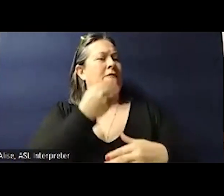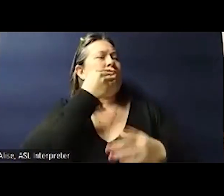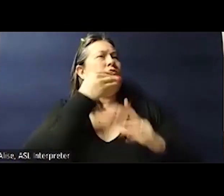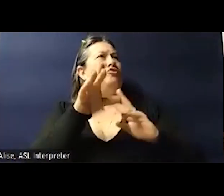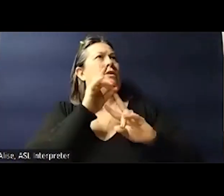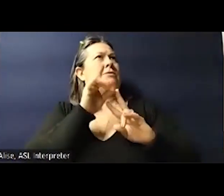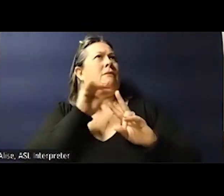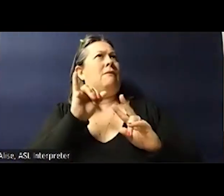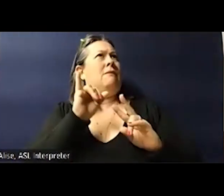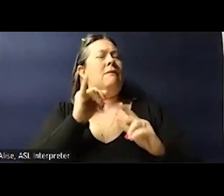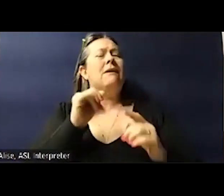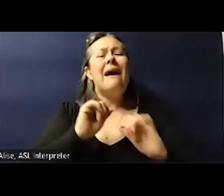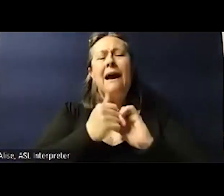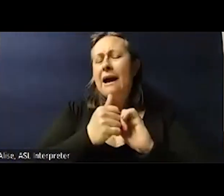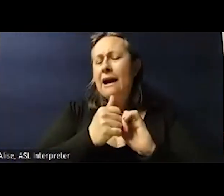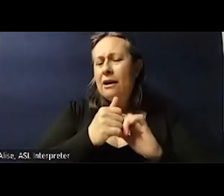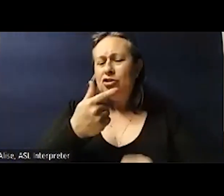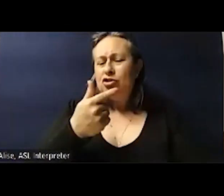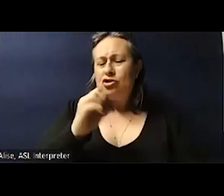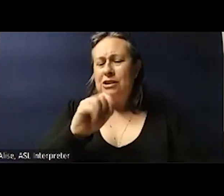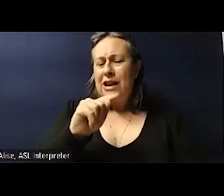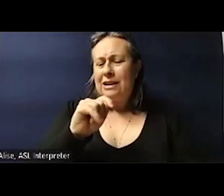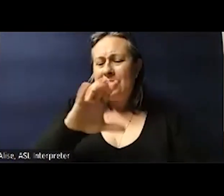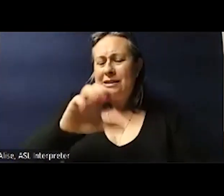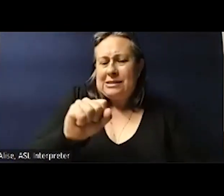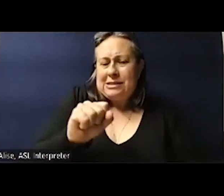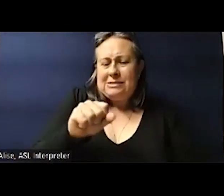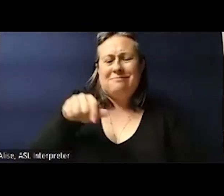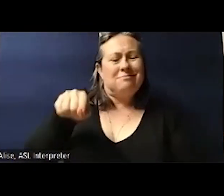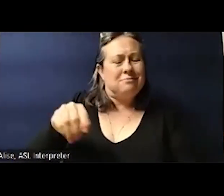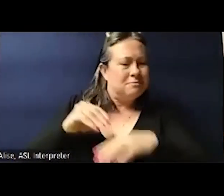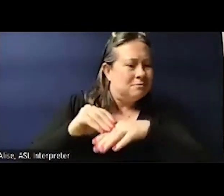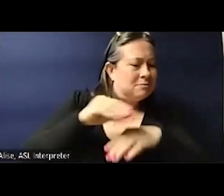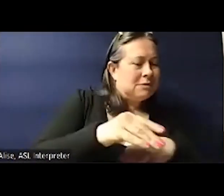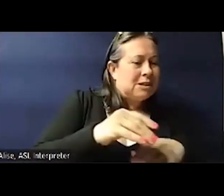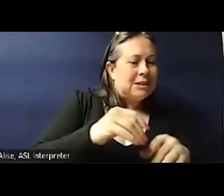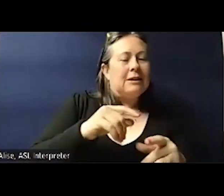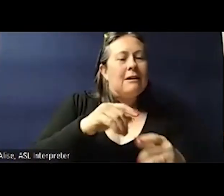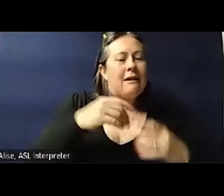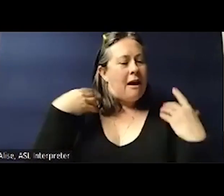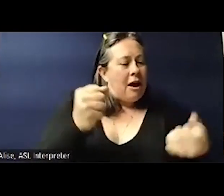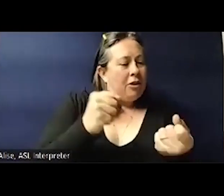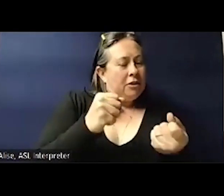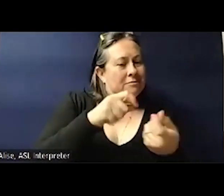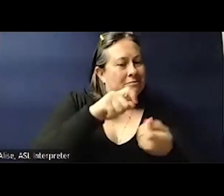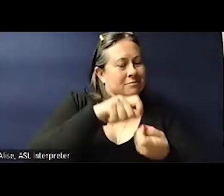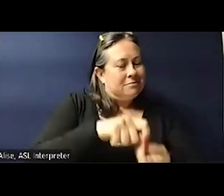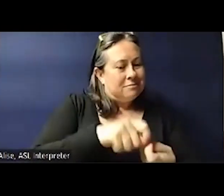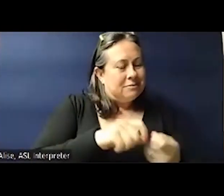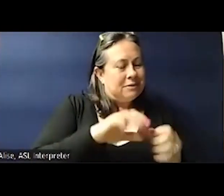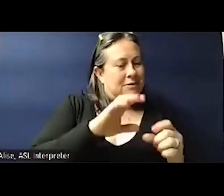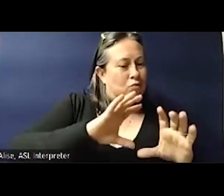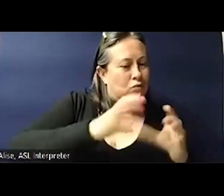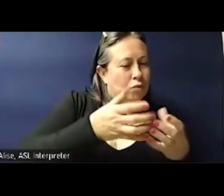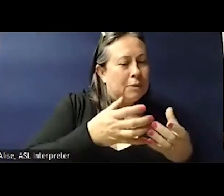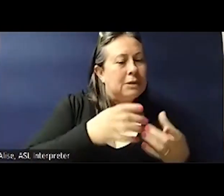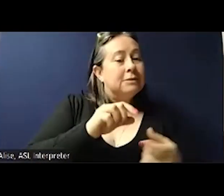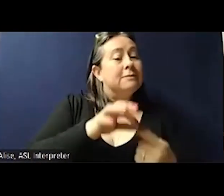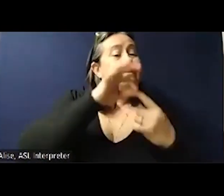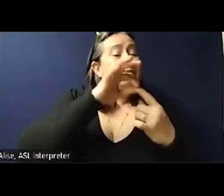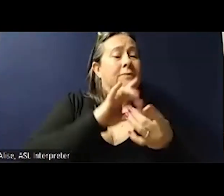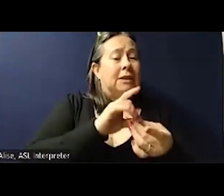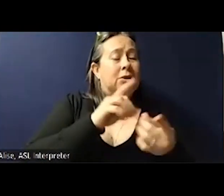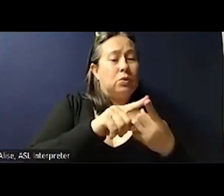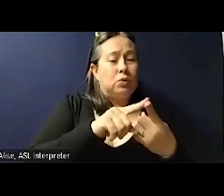and environment lead to specific health-related outcomes, especially in historically underserved populations. To address